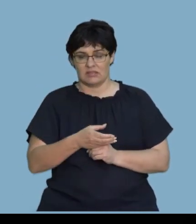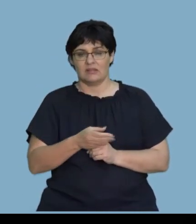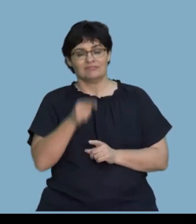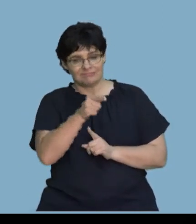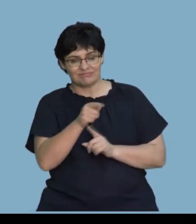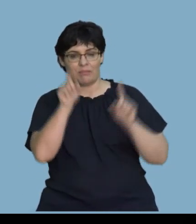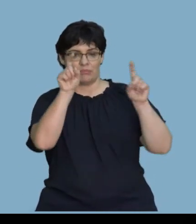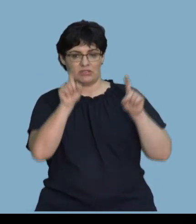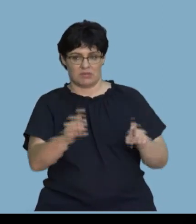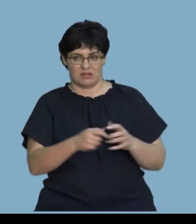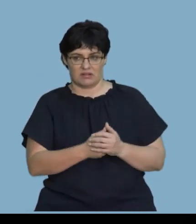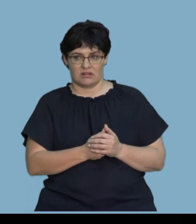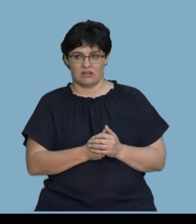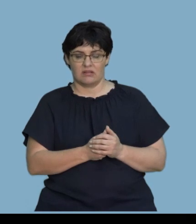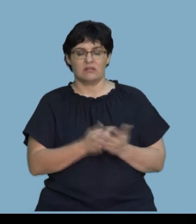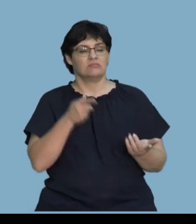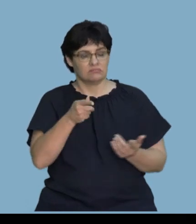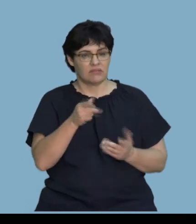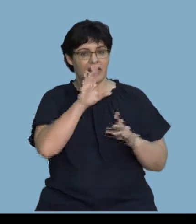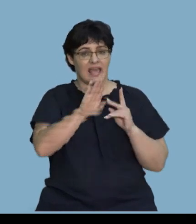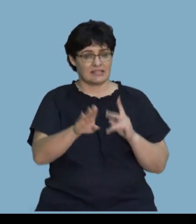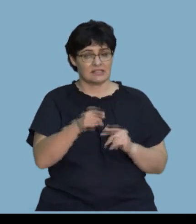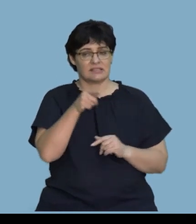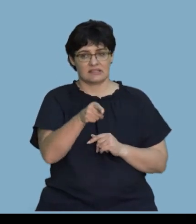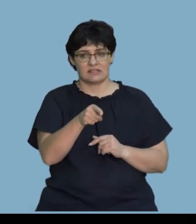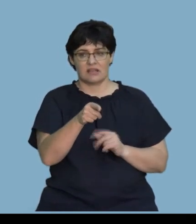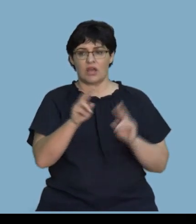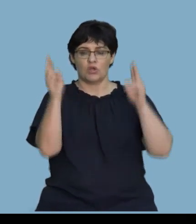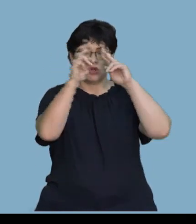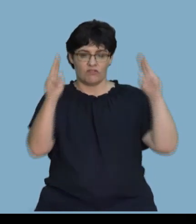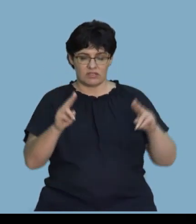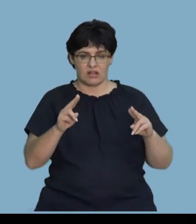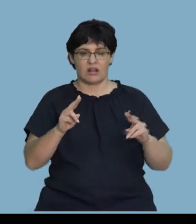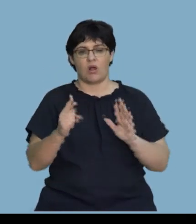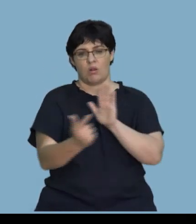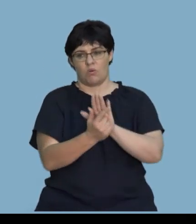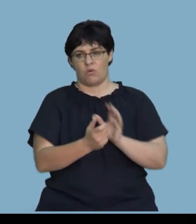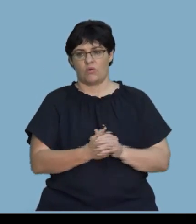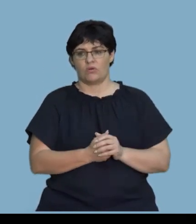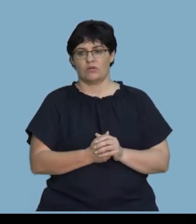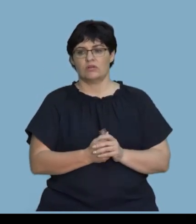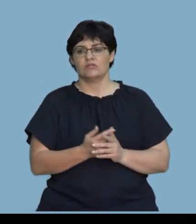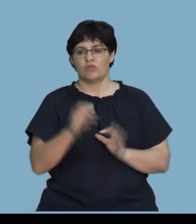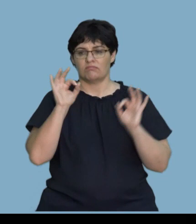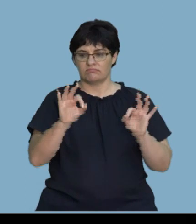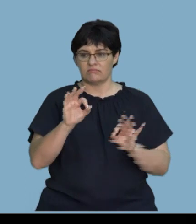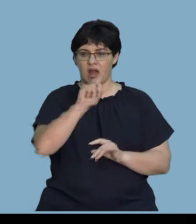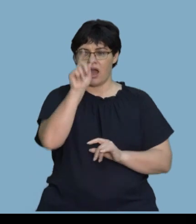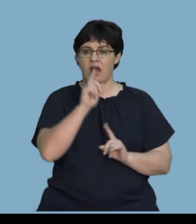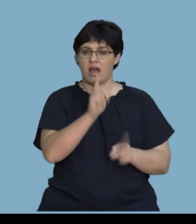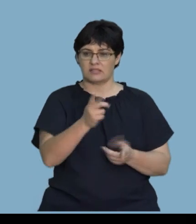the principle, you know, which is, in this case, is the universal gravitation law. So obviously the correct answer